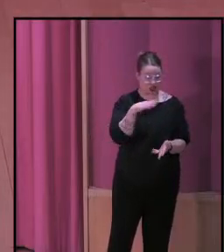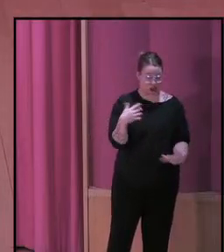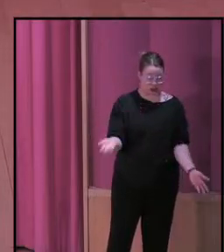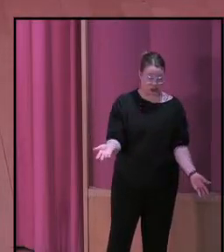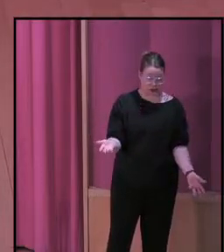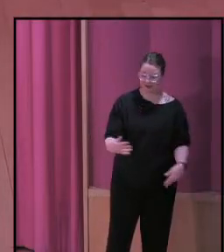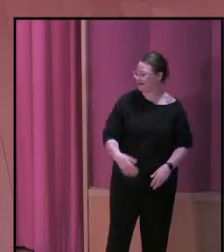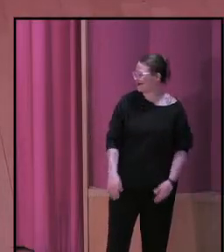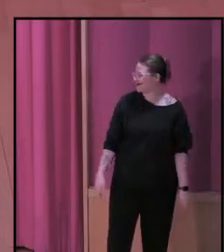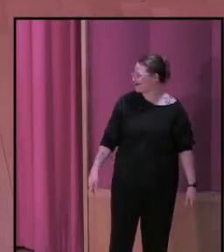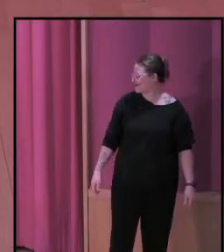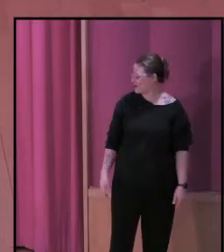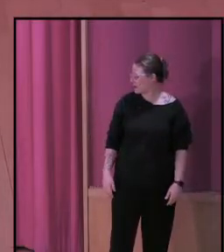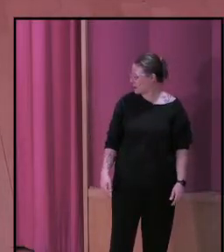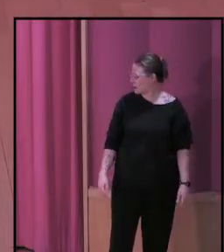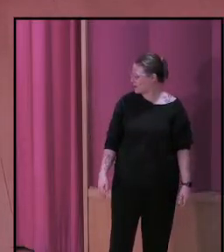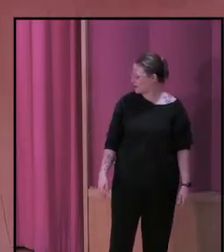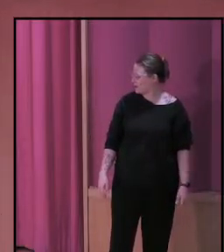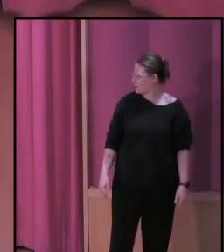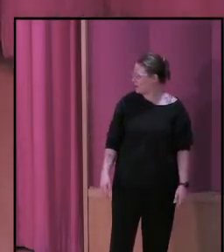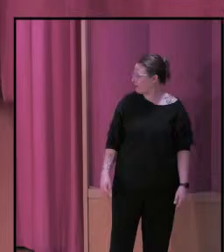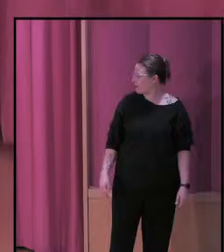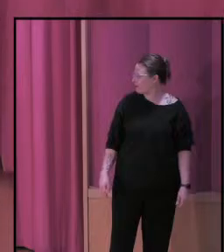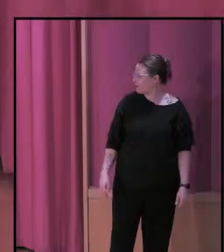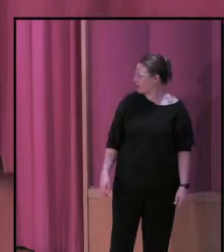Good times.